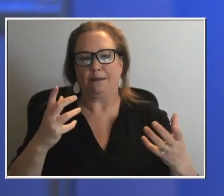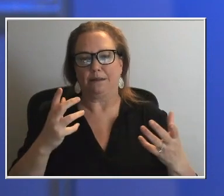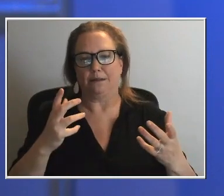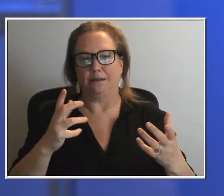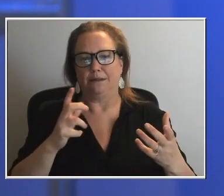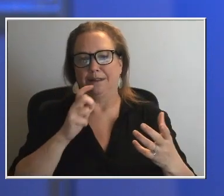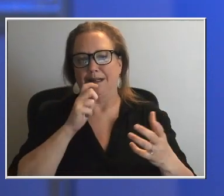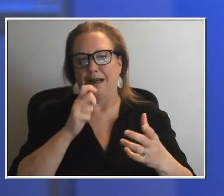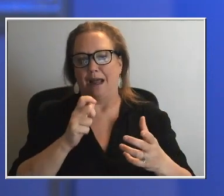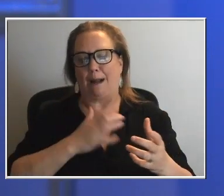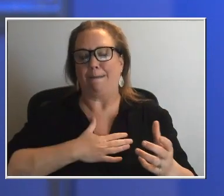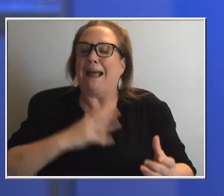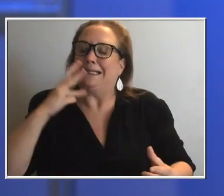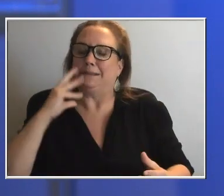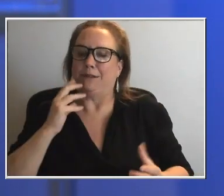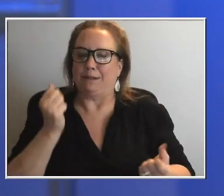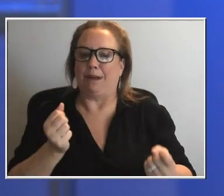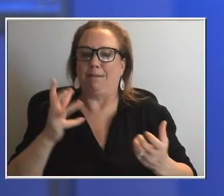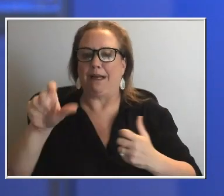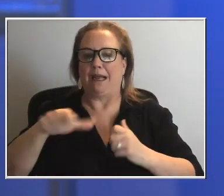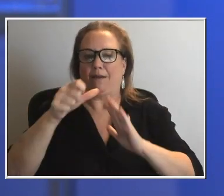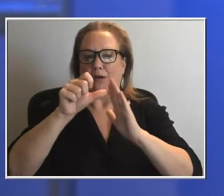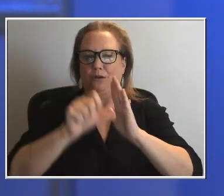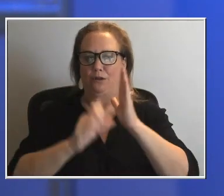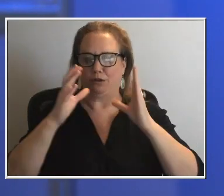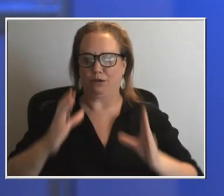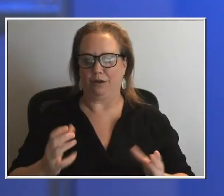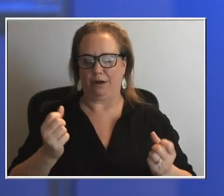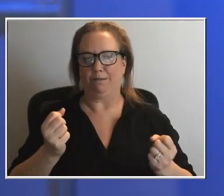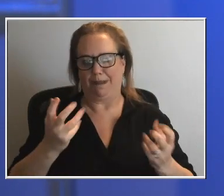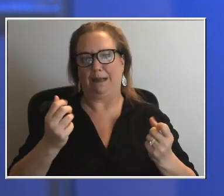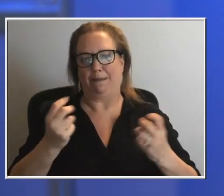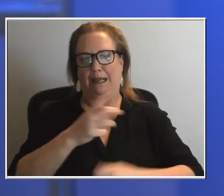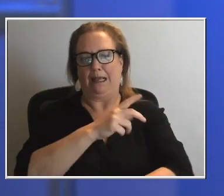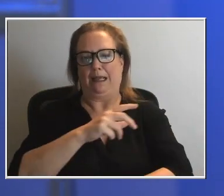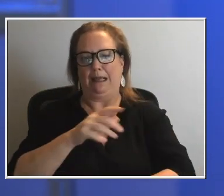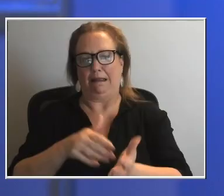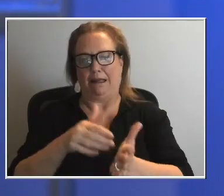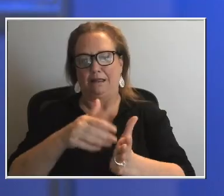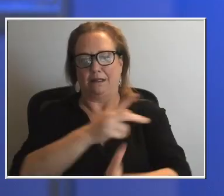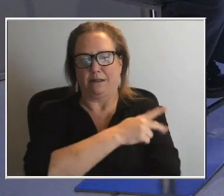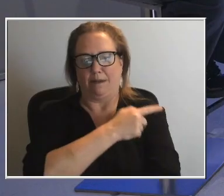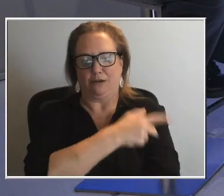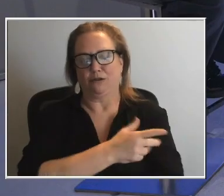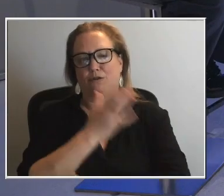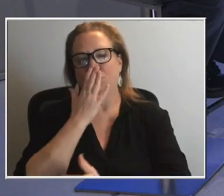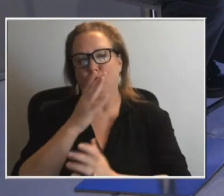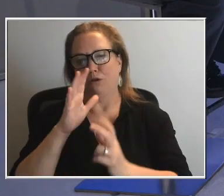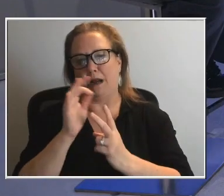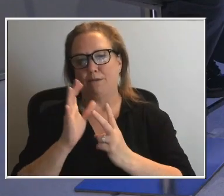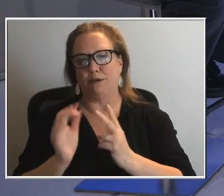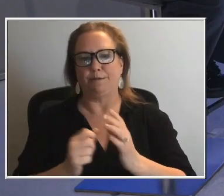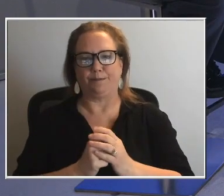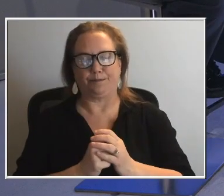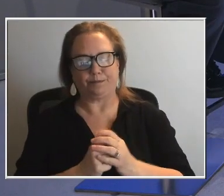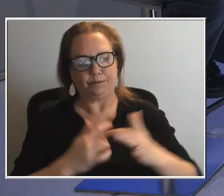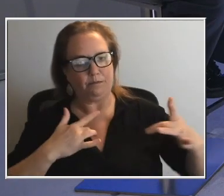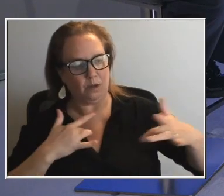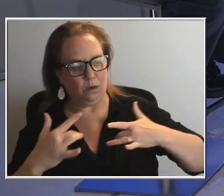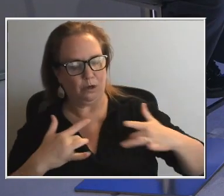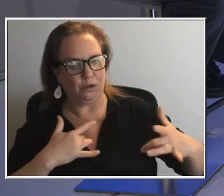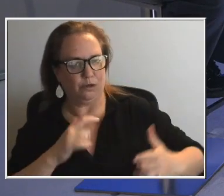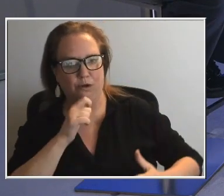just my experience, but many other surgeons over many thousands of patients, that it's turned out to be a really good option. Were you concerned you weren't going to be able to